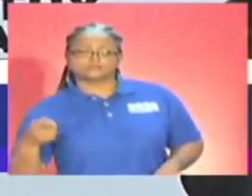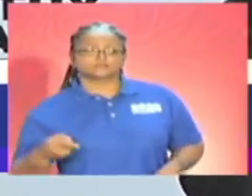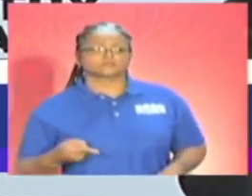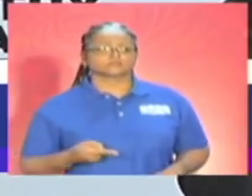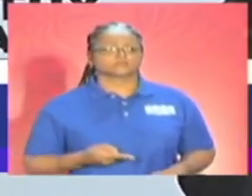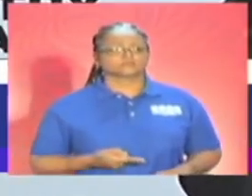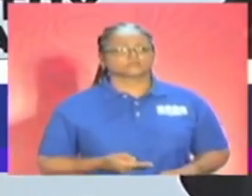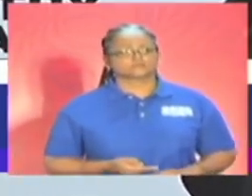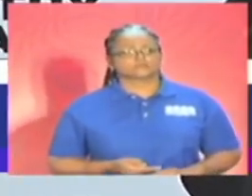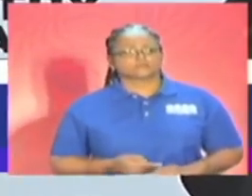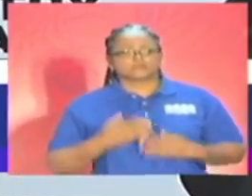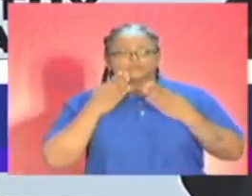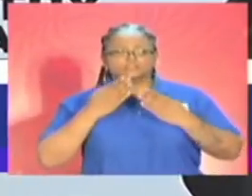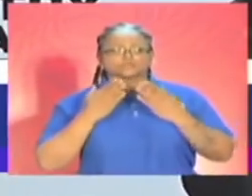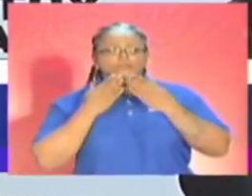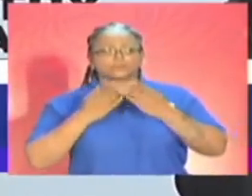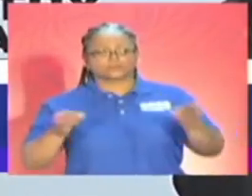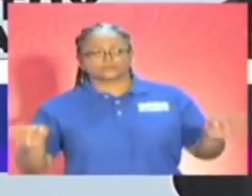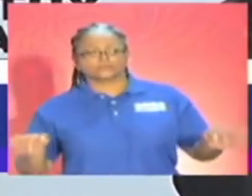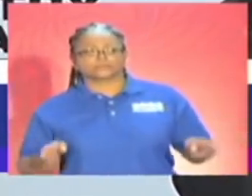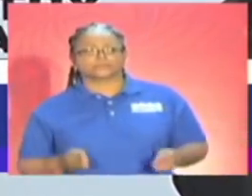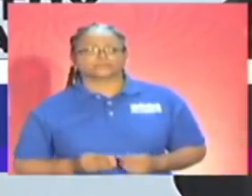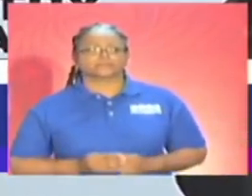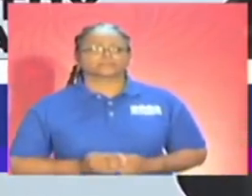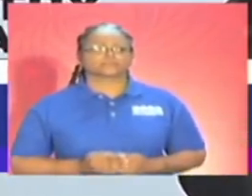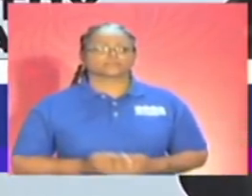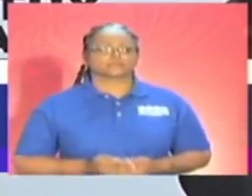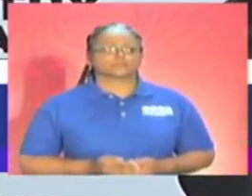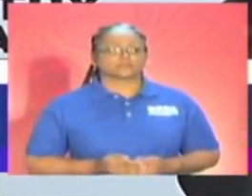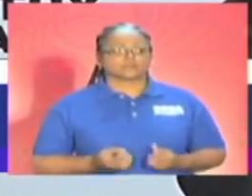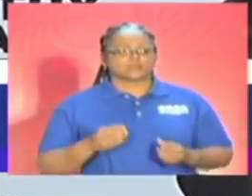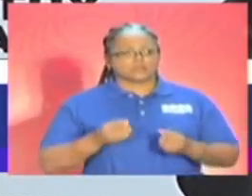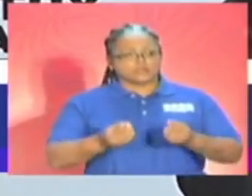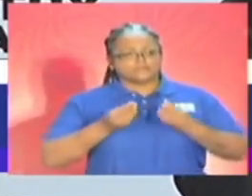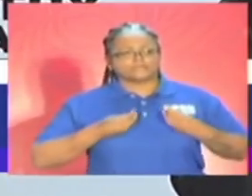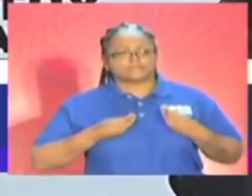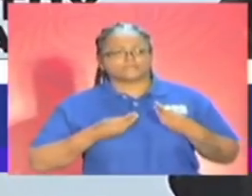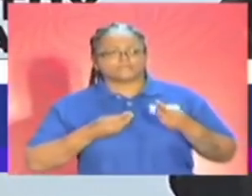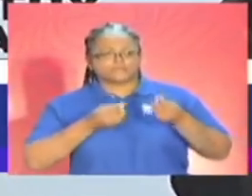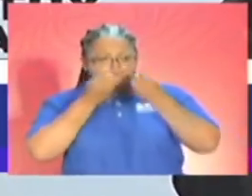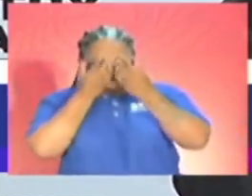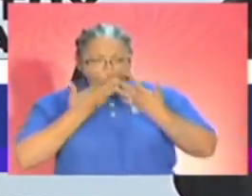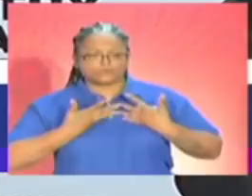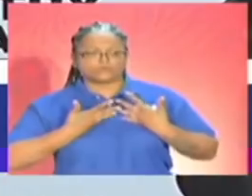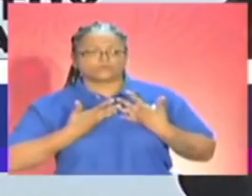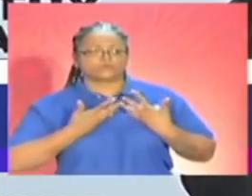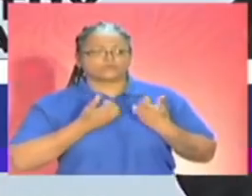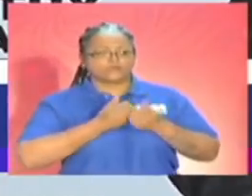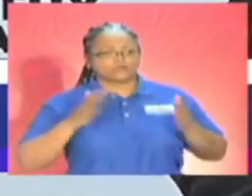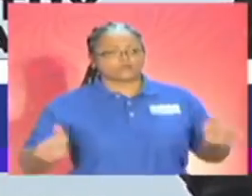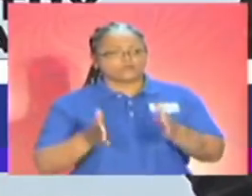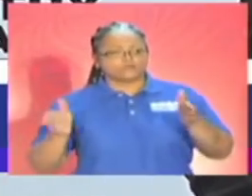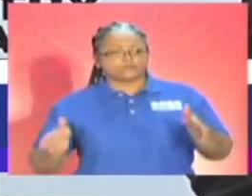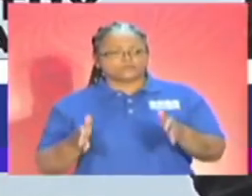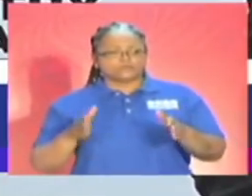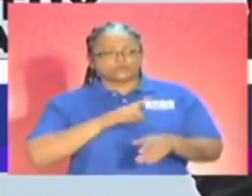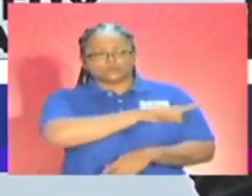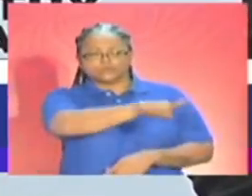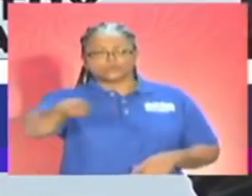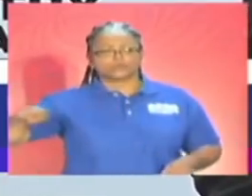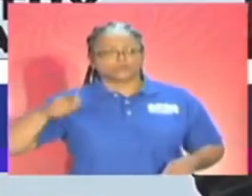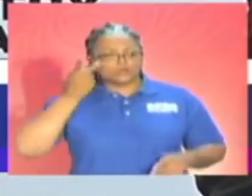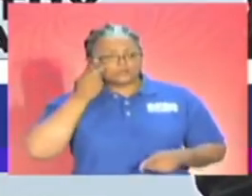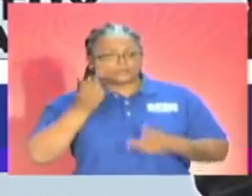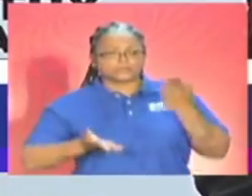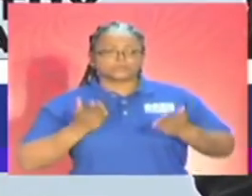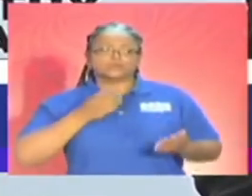for sharing the information with us. And we encourage persons to look out for You Speak